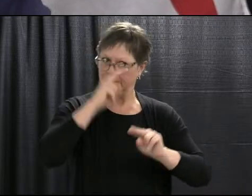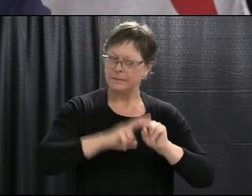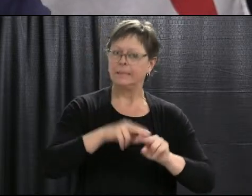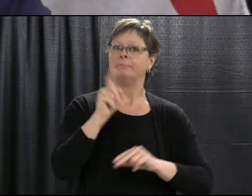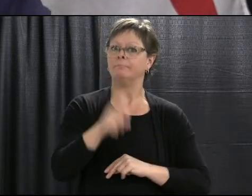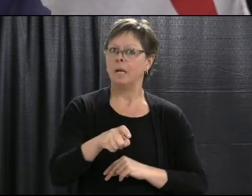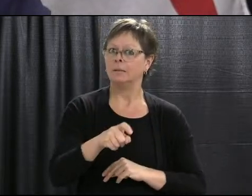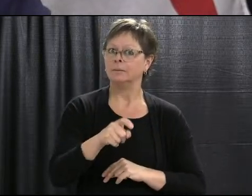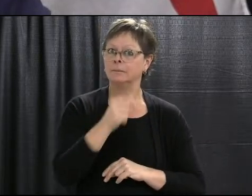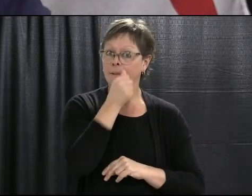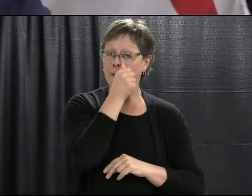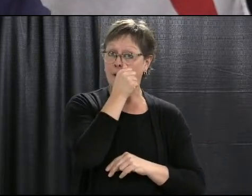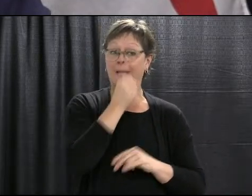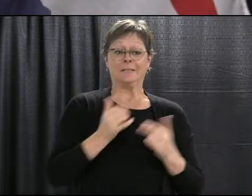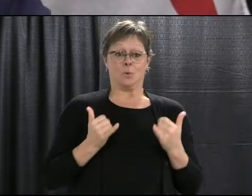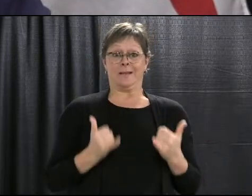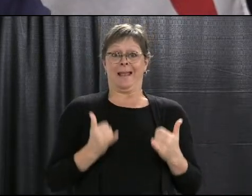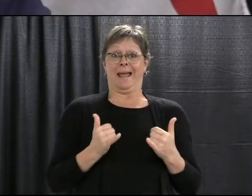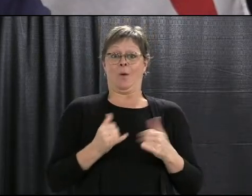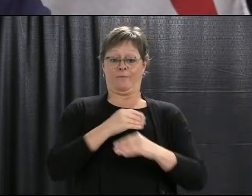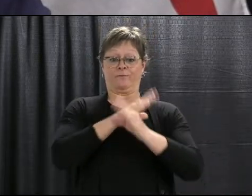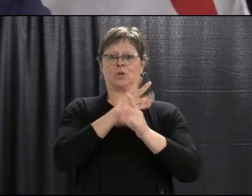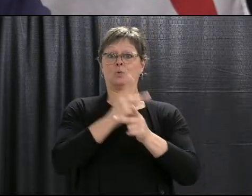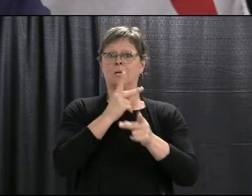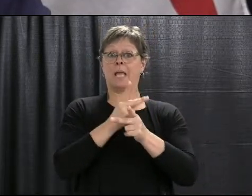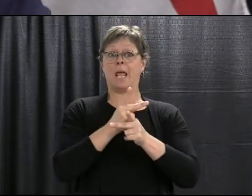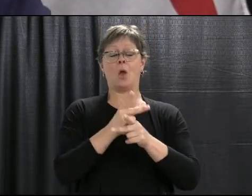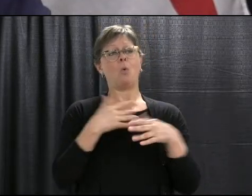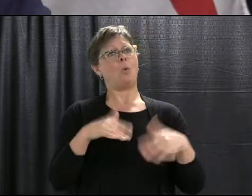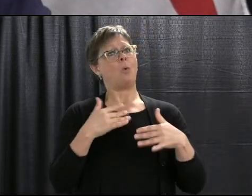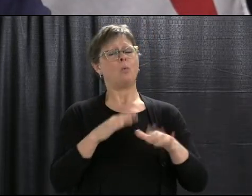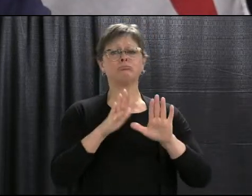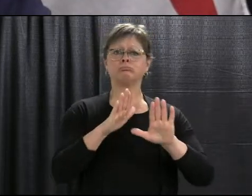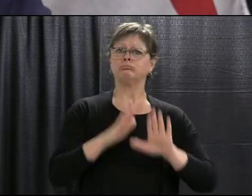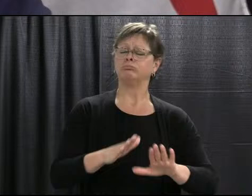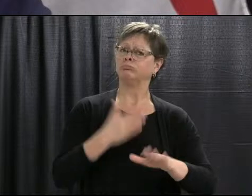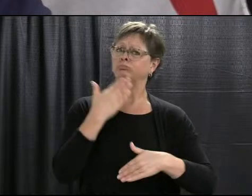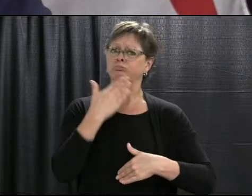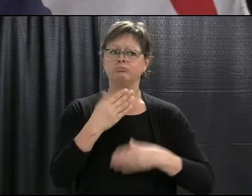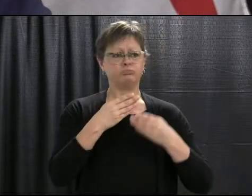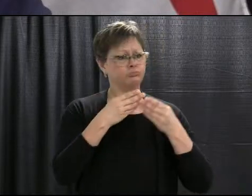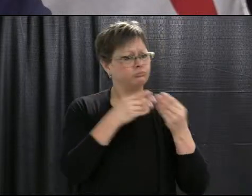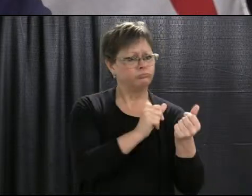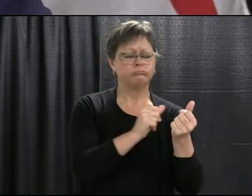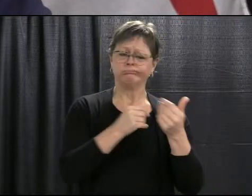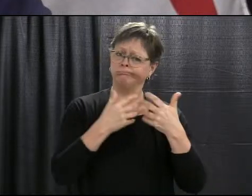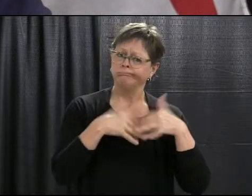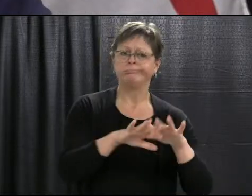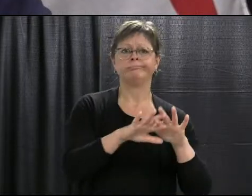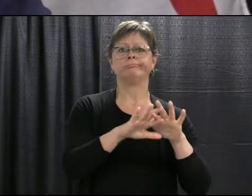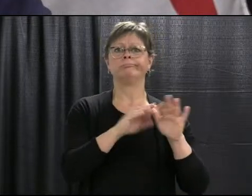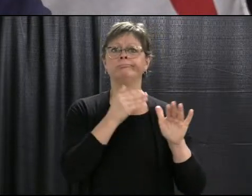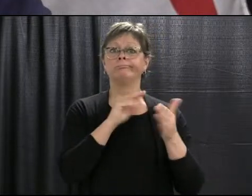instance is more efficient, is more beneficial to the patients, and gave them a better outcome, bringing the care